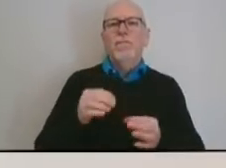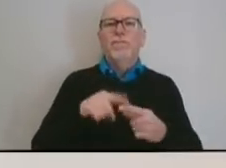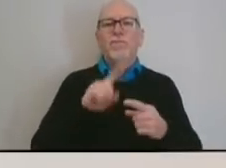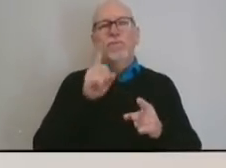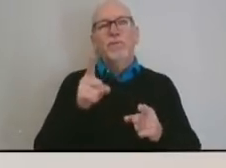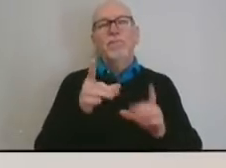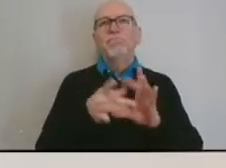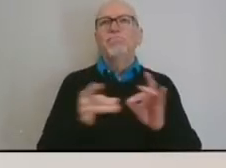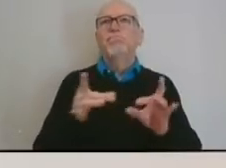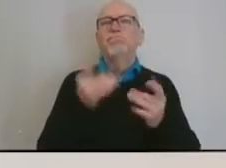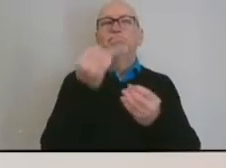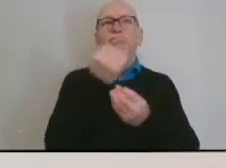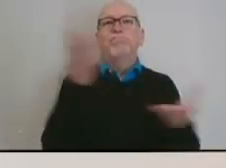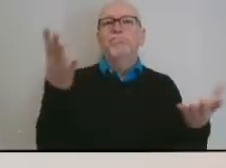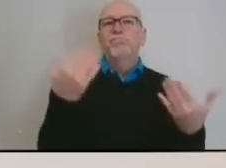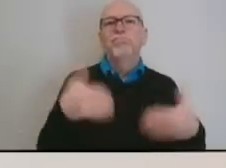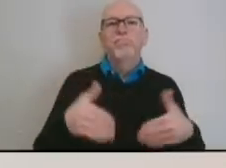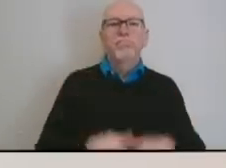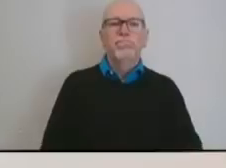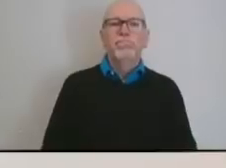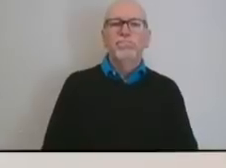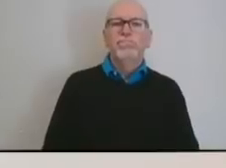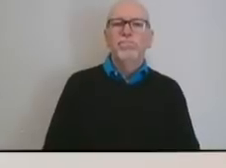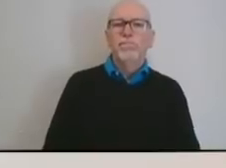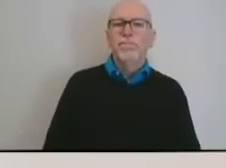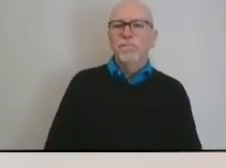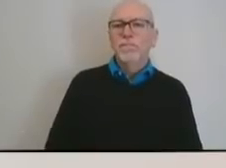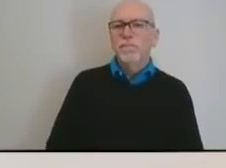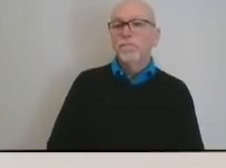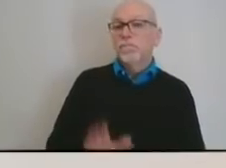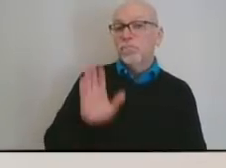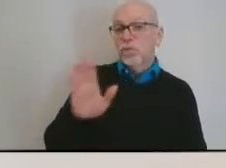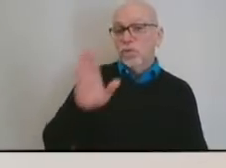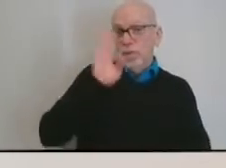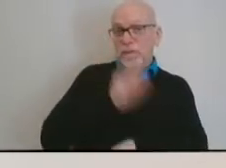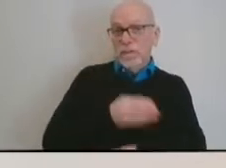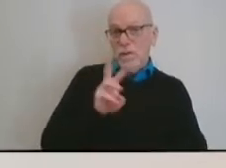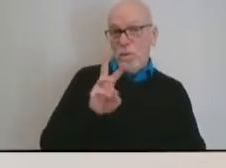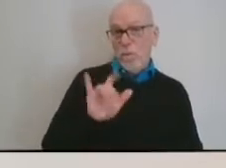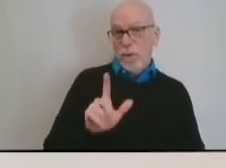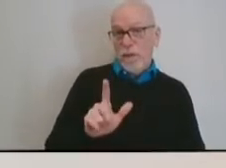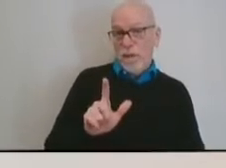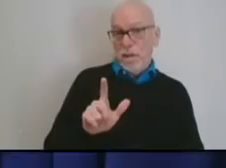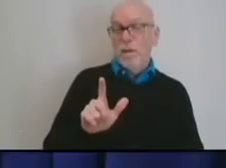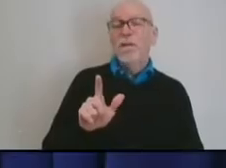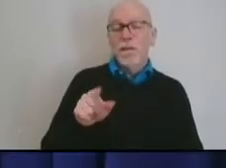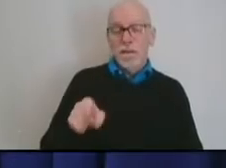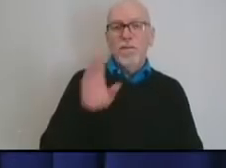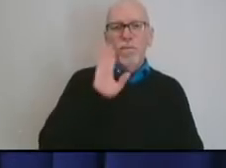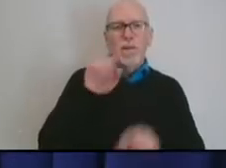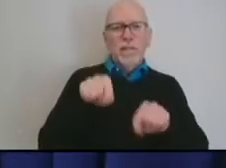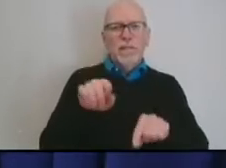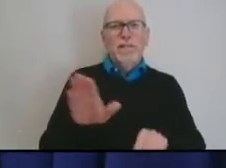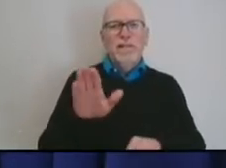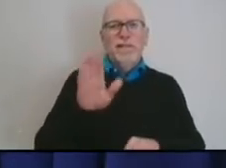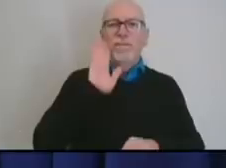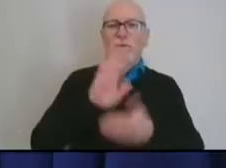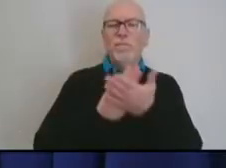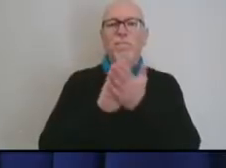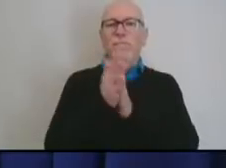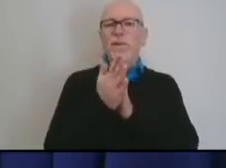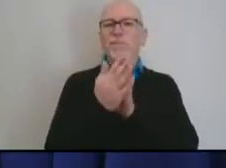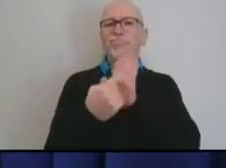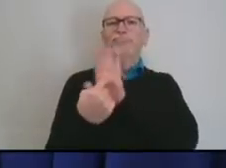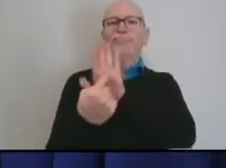across. Well, your son Will, he will this Sunday be the face of the family, so to